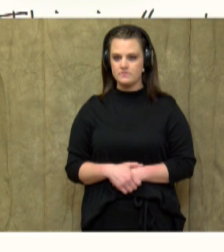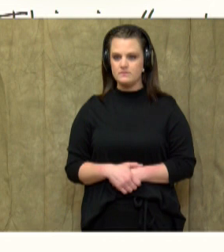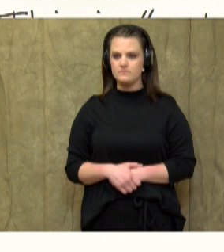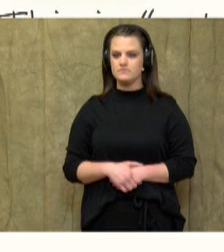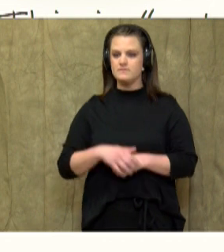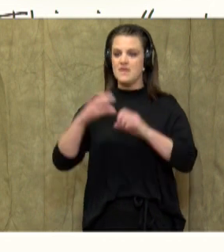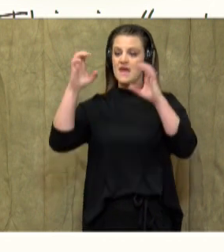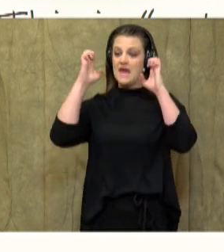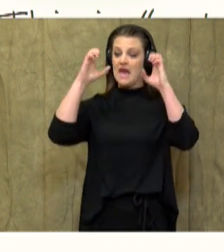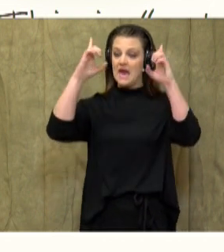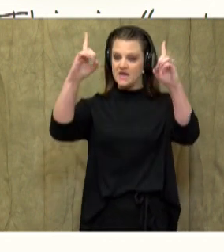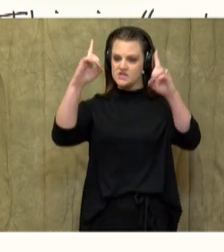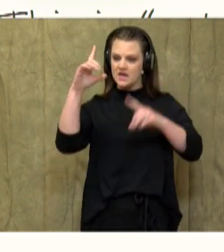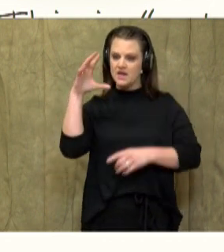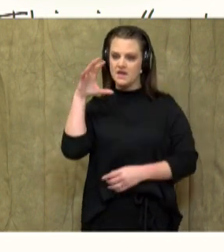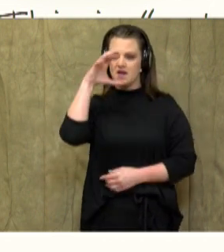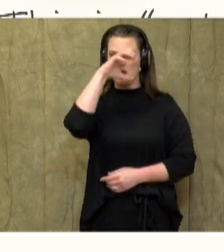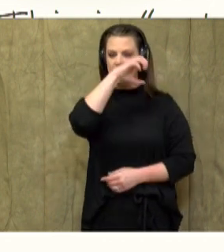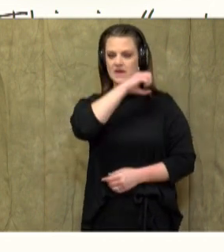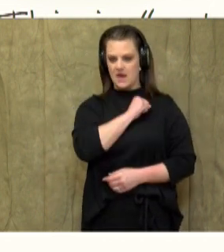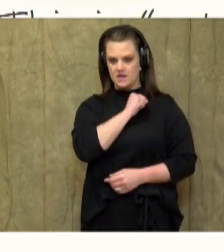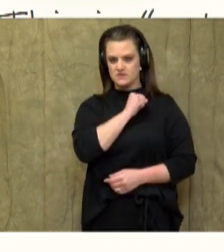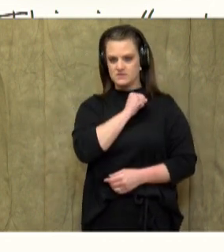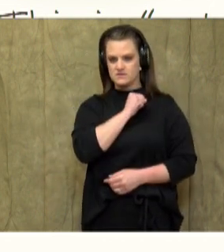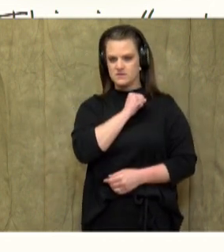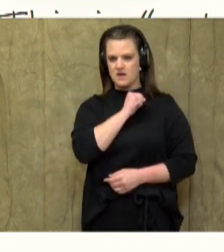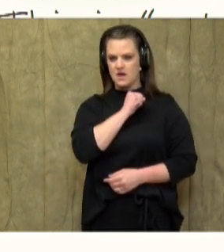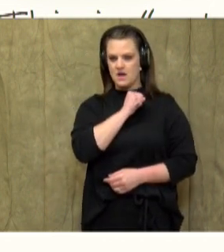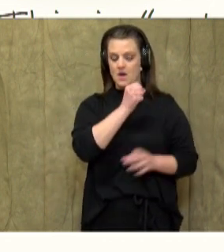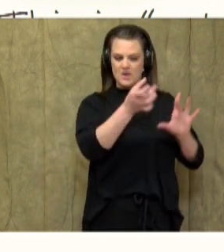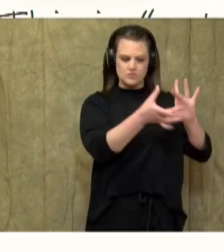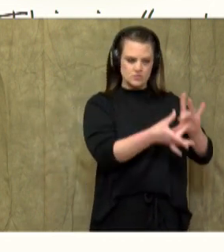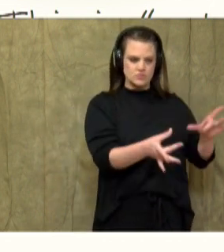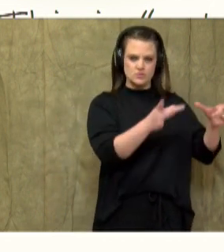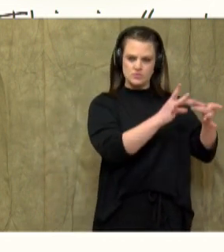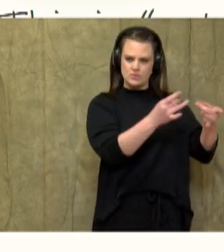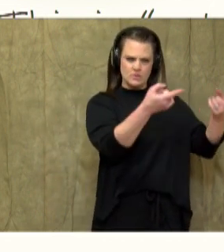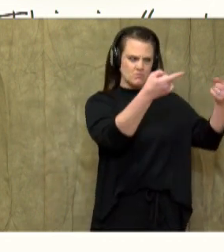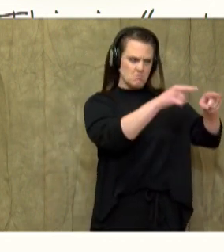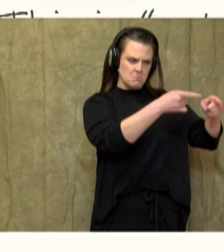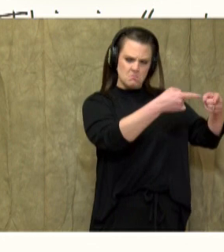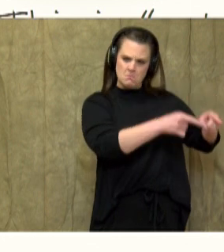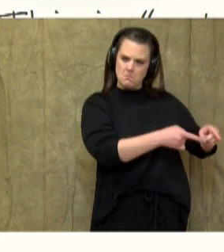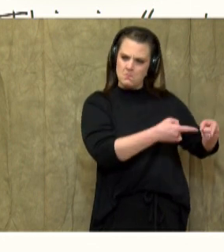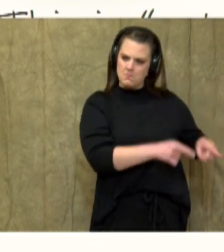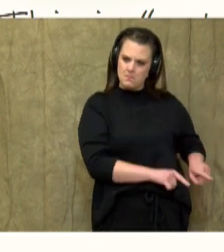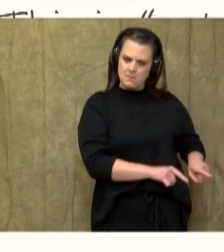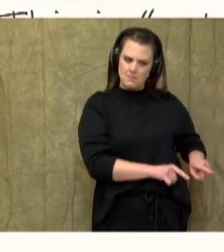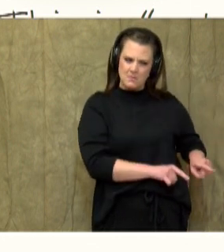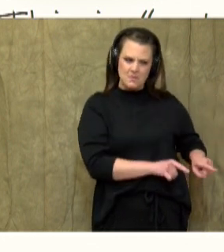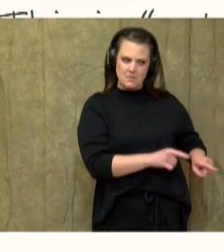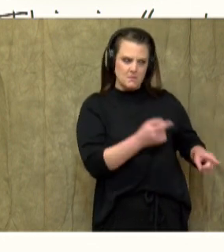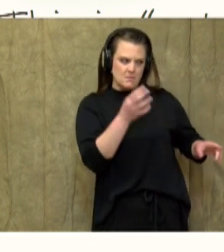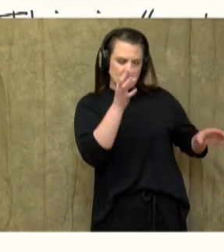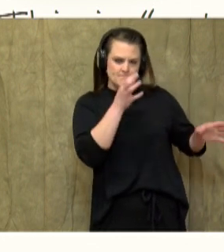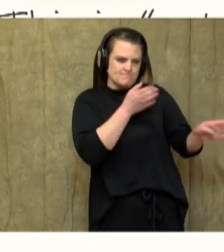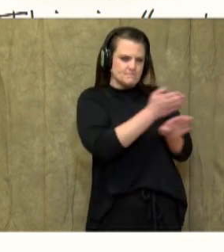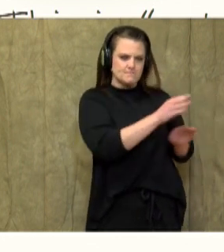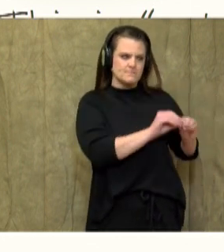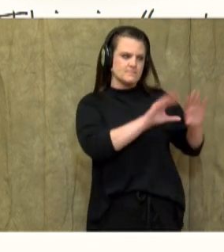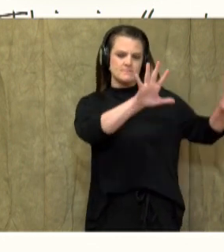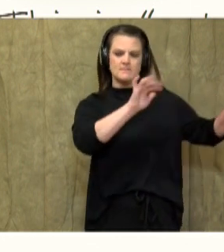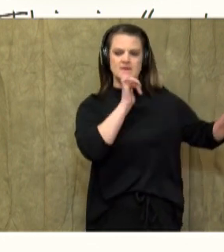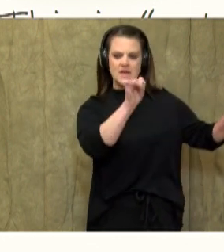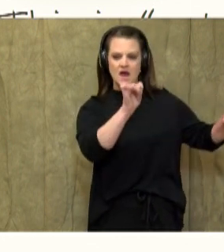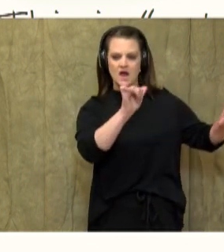an educated guess of what's going on in the text based on the clues or the evidence